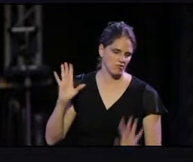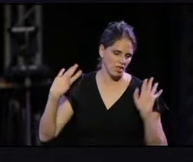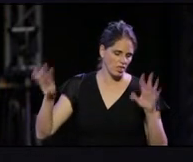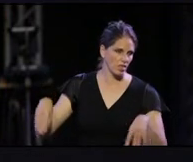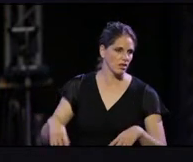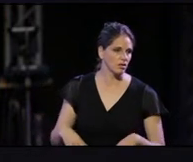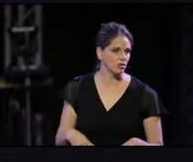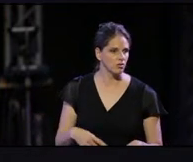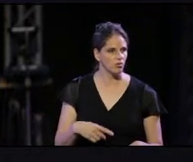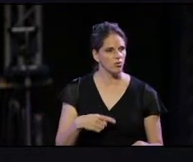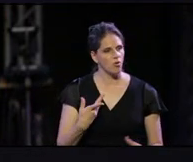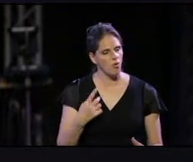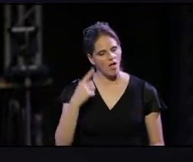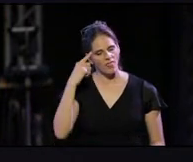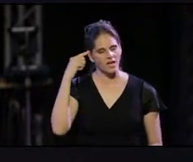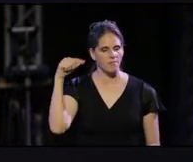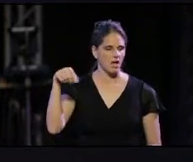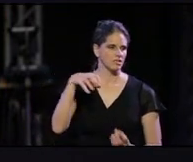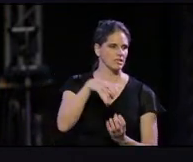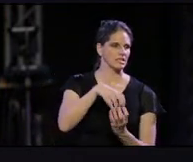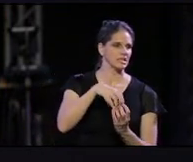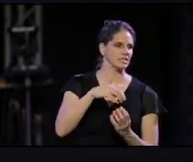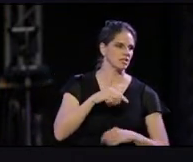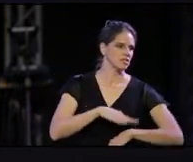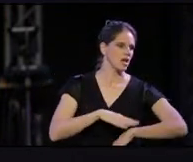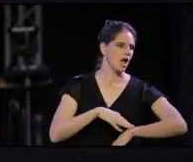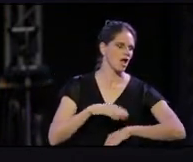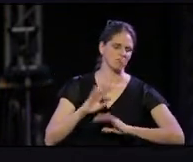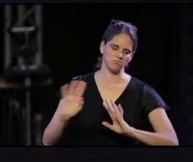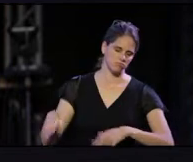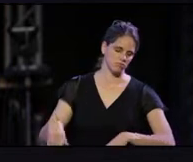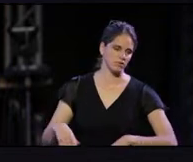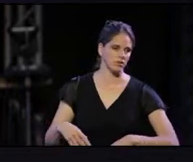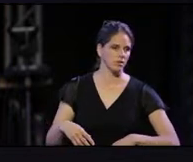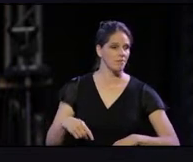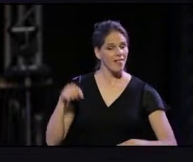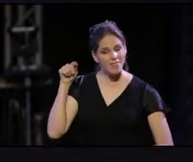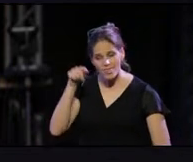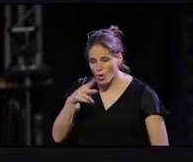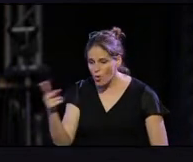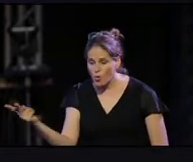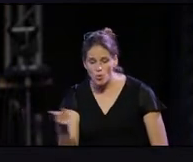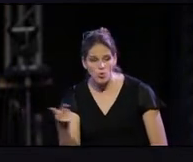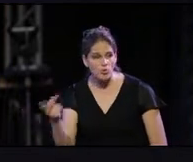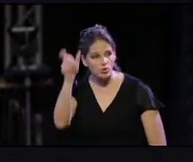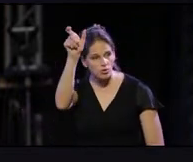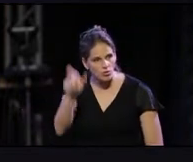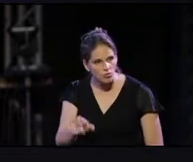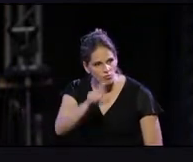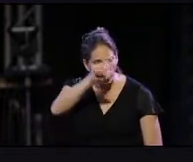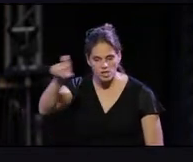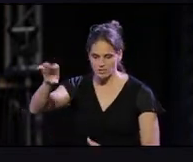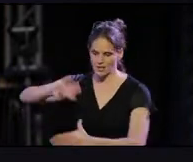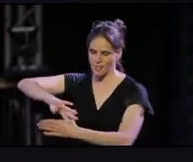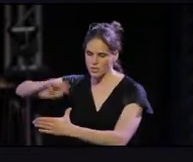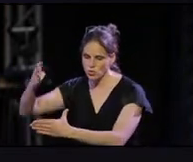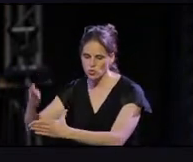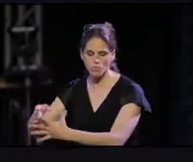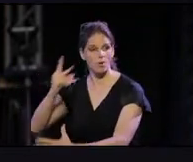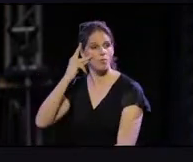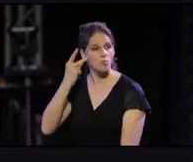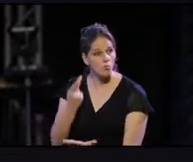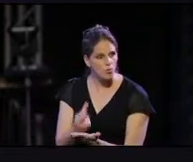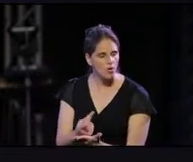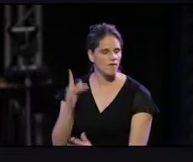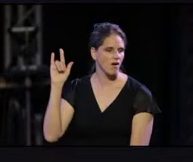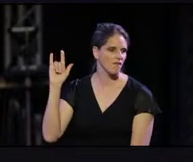Easter, but that those two symbols are proof of love and of